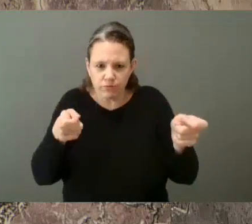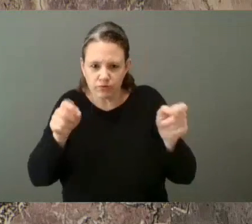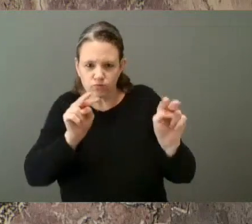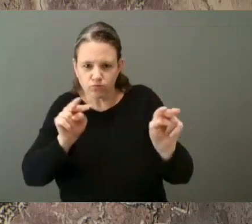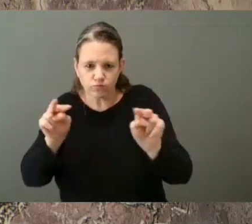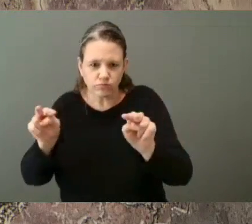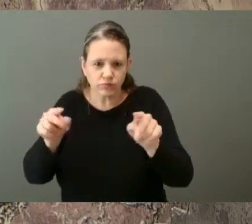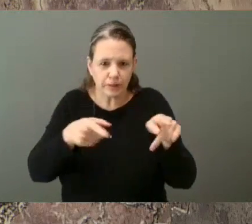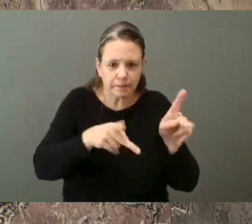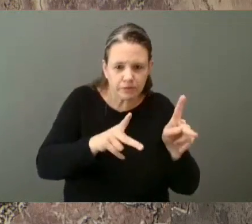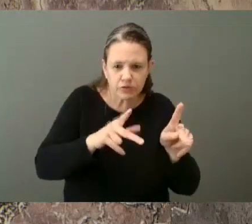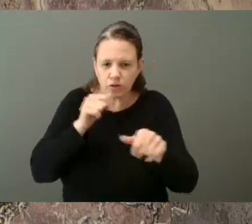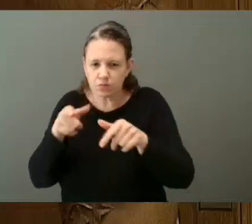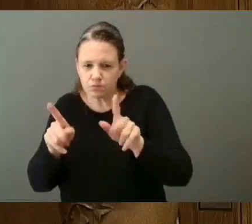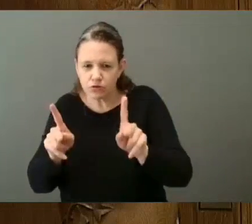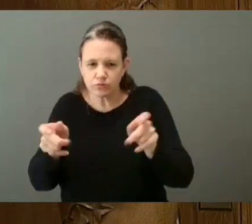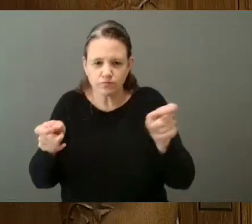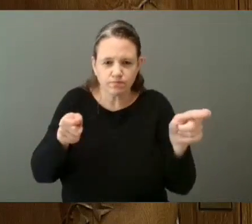course.